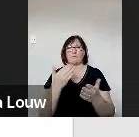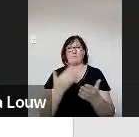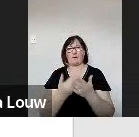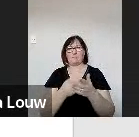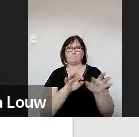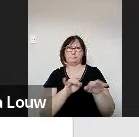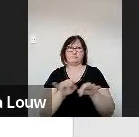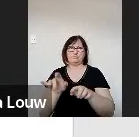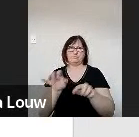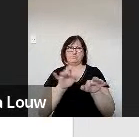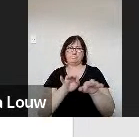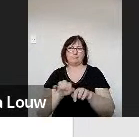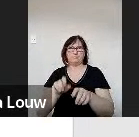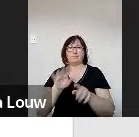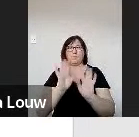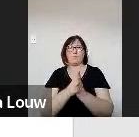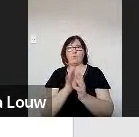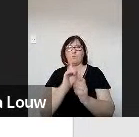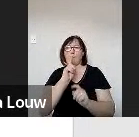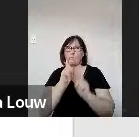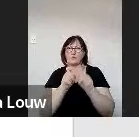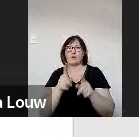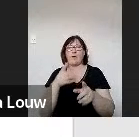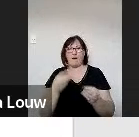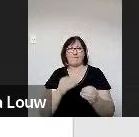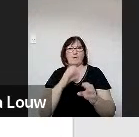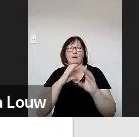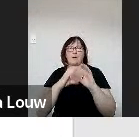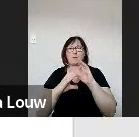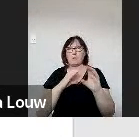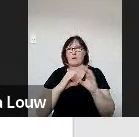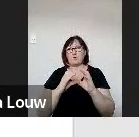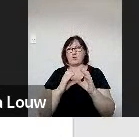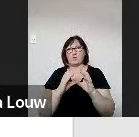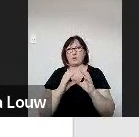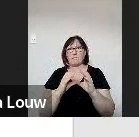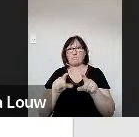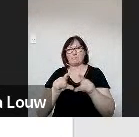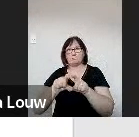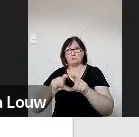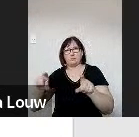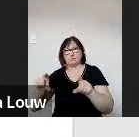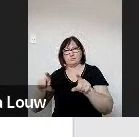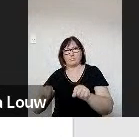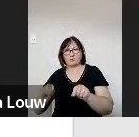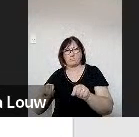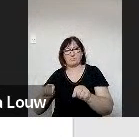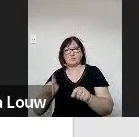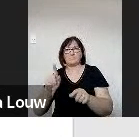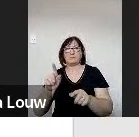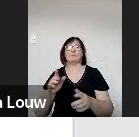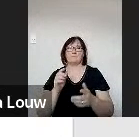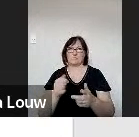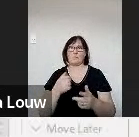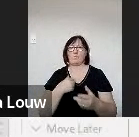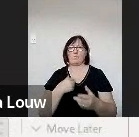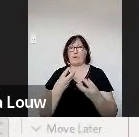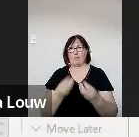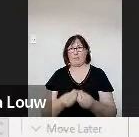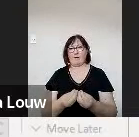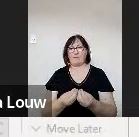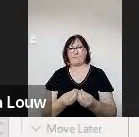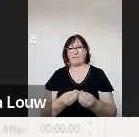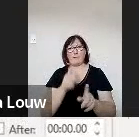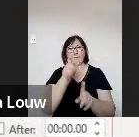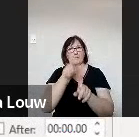tariffquestions@sars.gov.za, but also in the chat box on the side. I promise you that we have our willing and very able colleagues that will be able